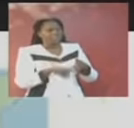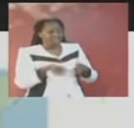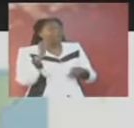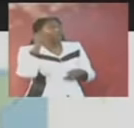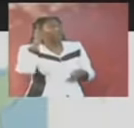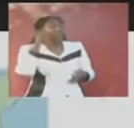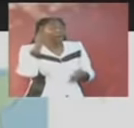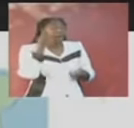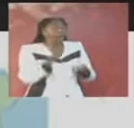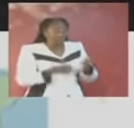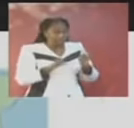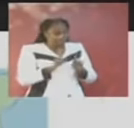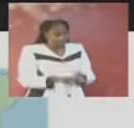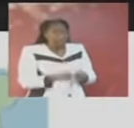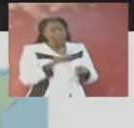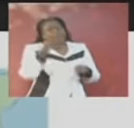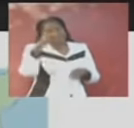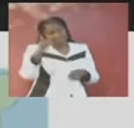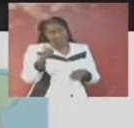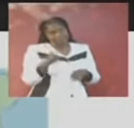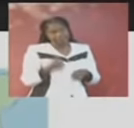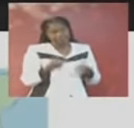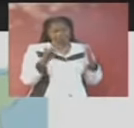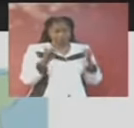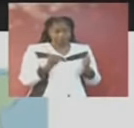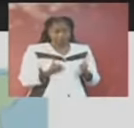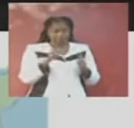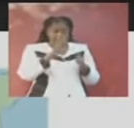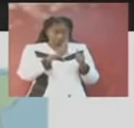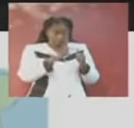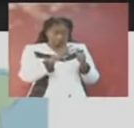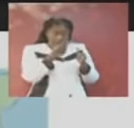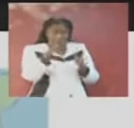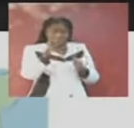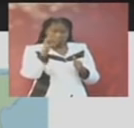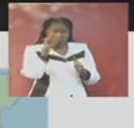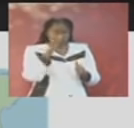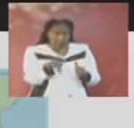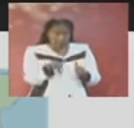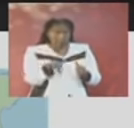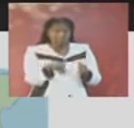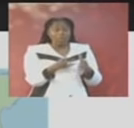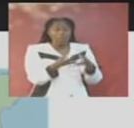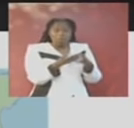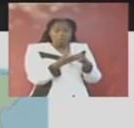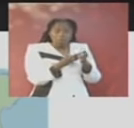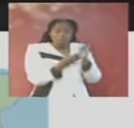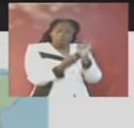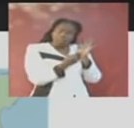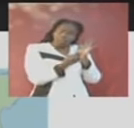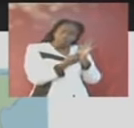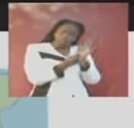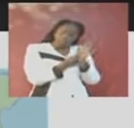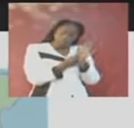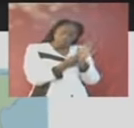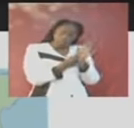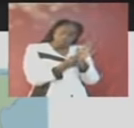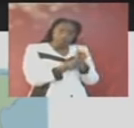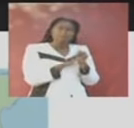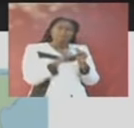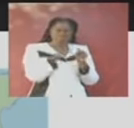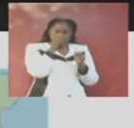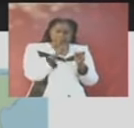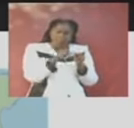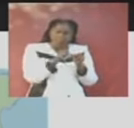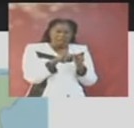I want to point out that this is information that was created for demonstration purposes only.